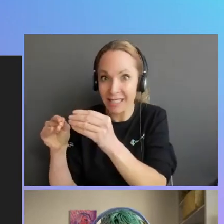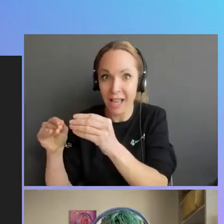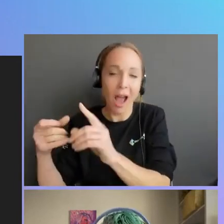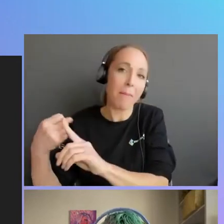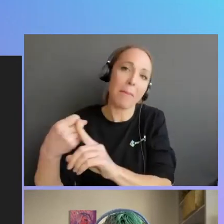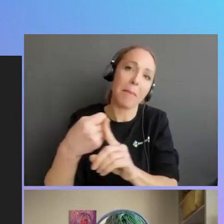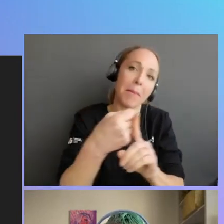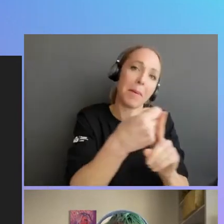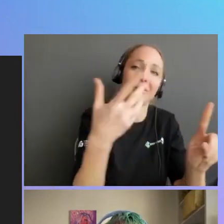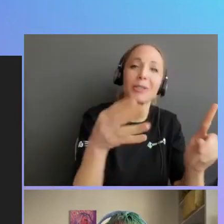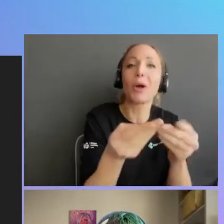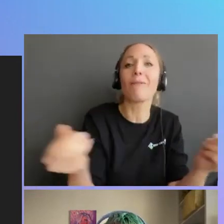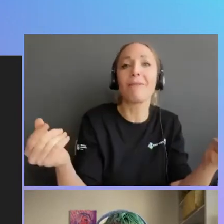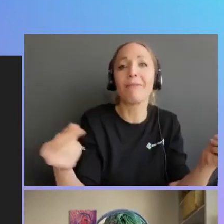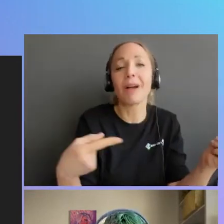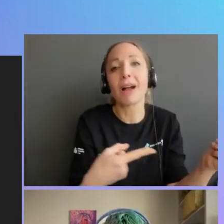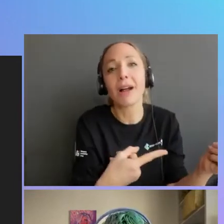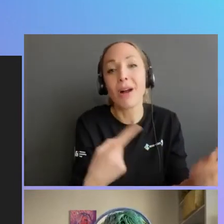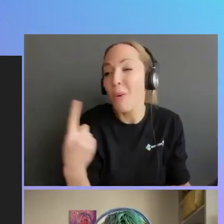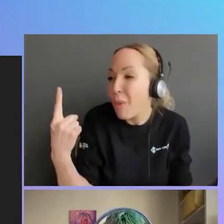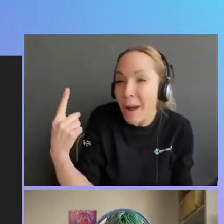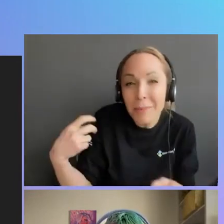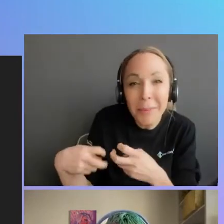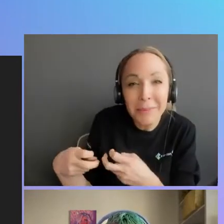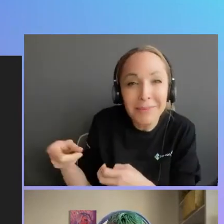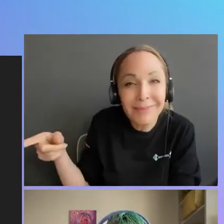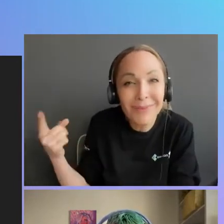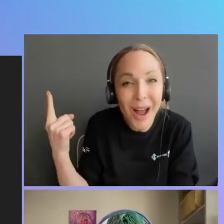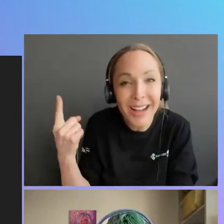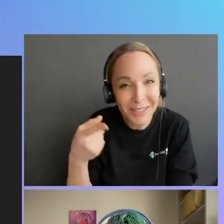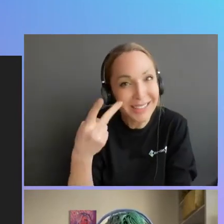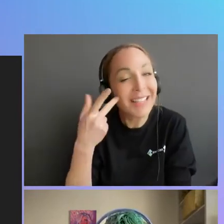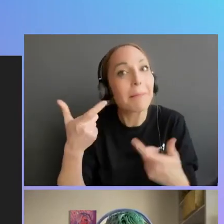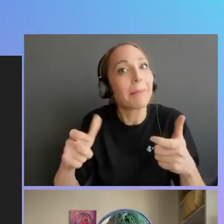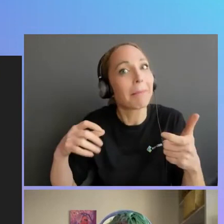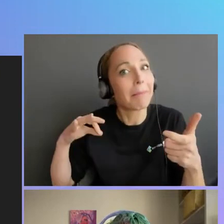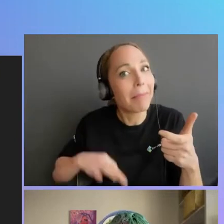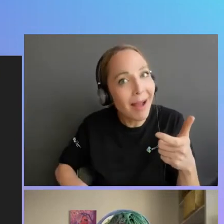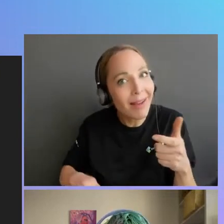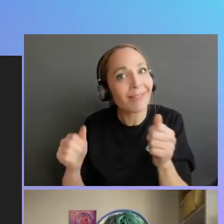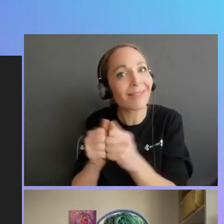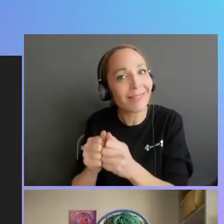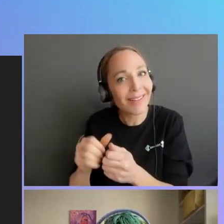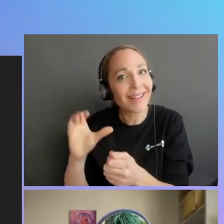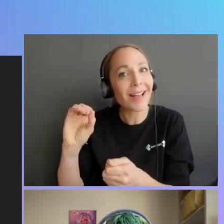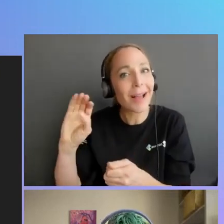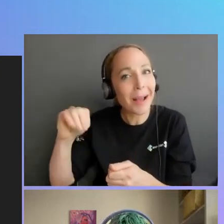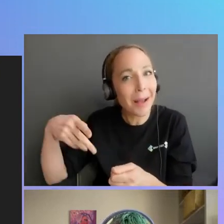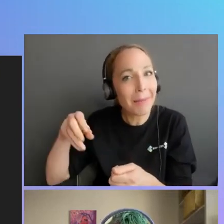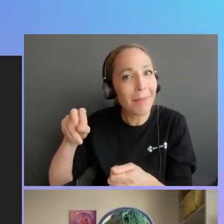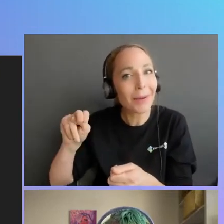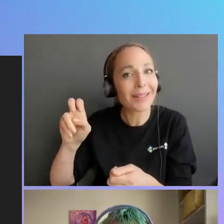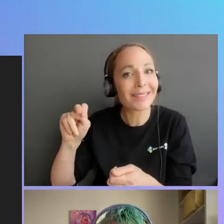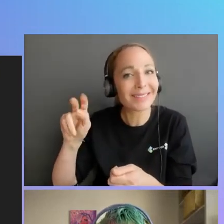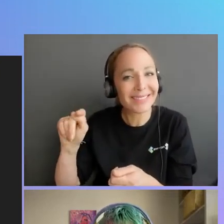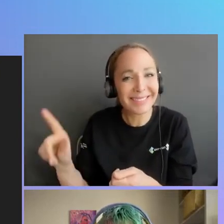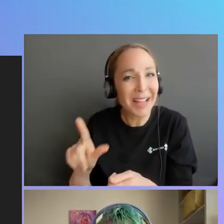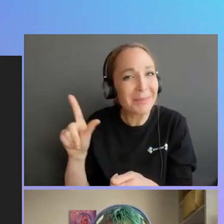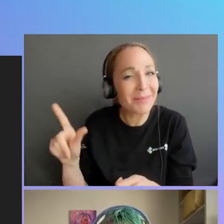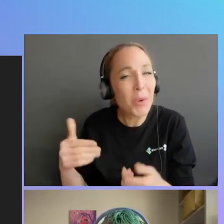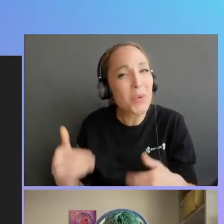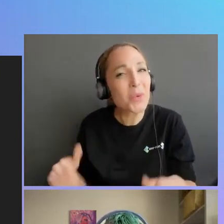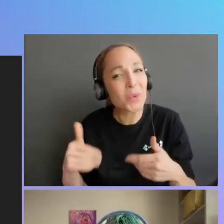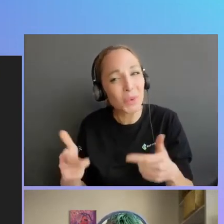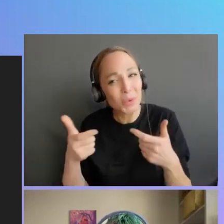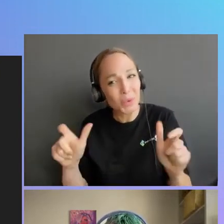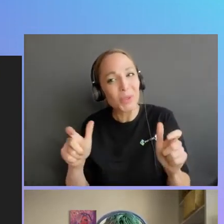one bug that's occurring in hundreds of places with one little fix in one place. And so I have a graphic